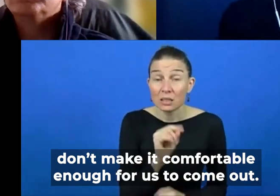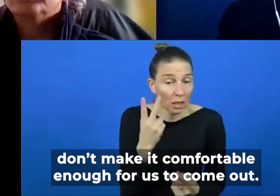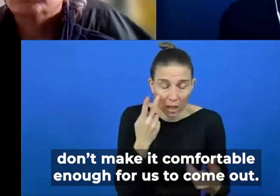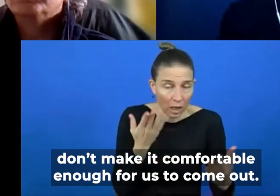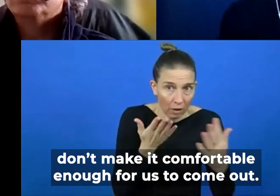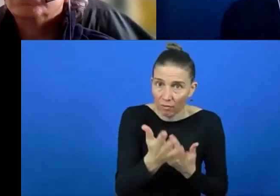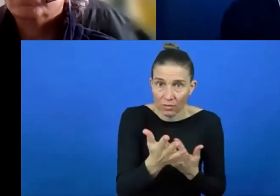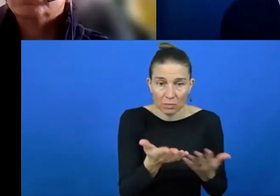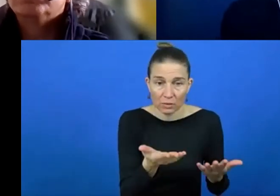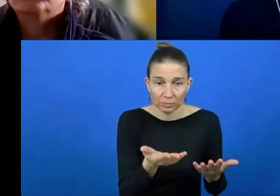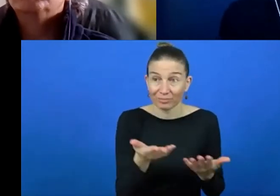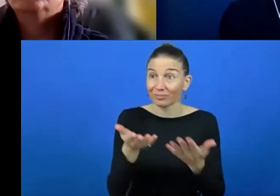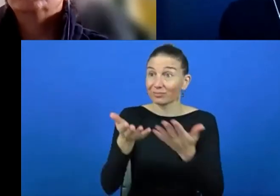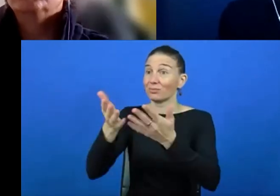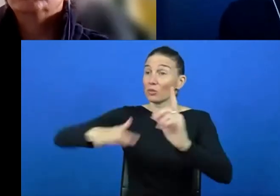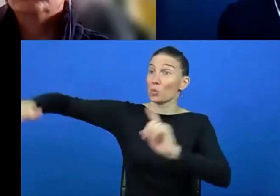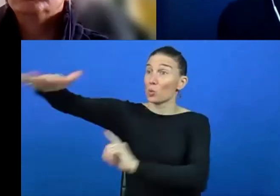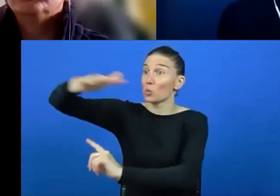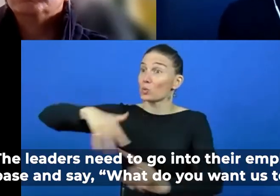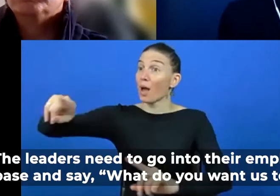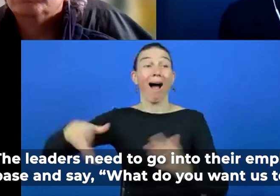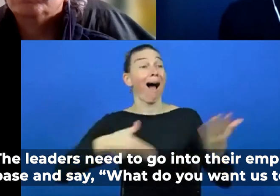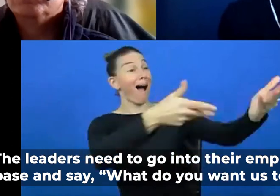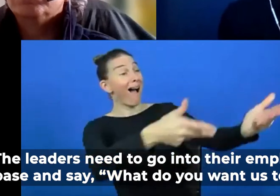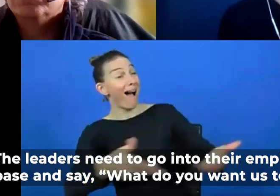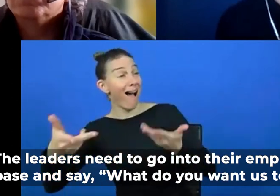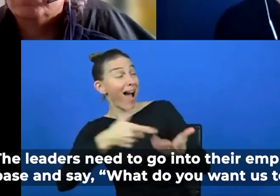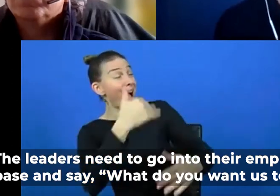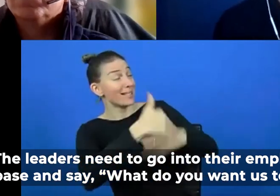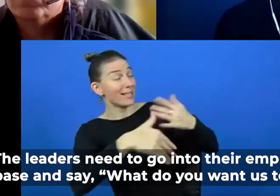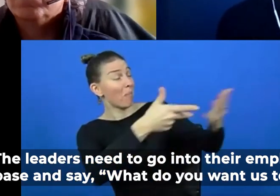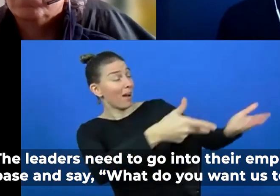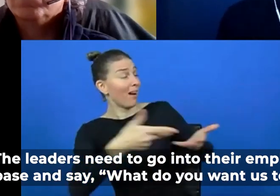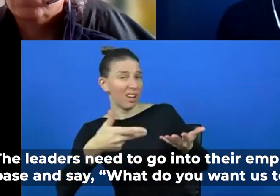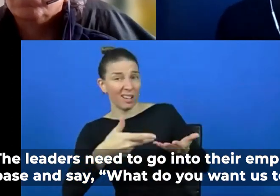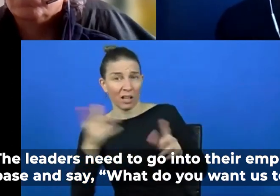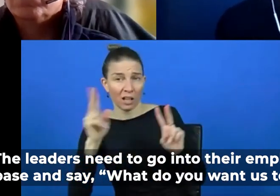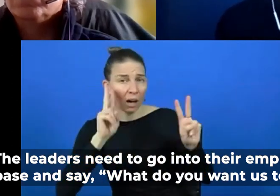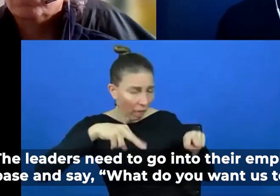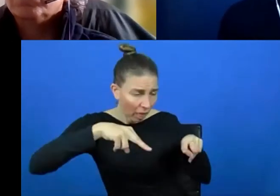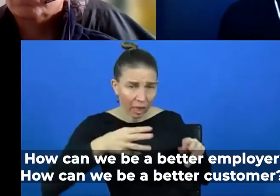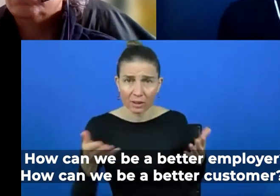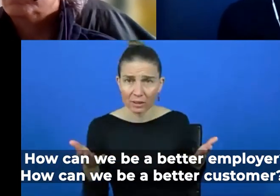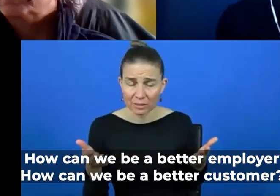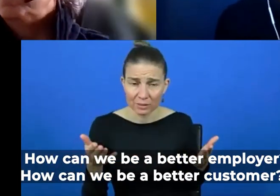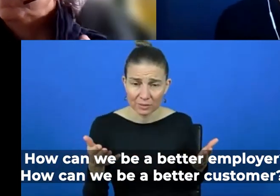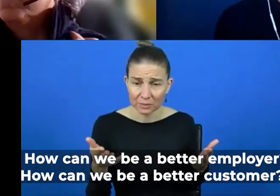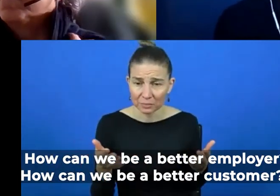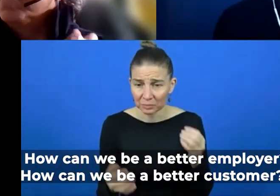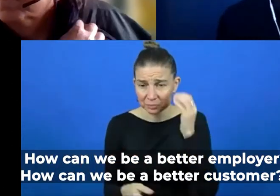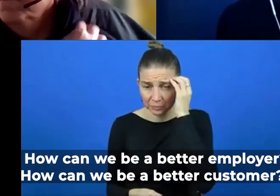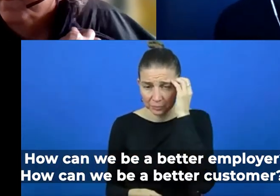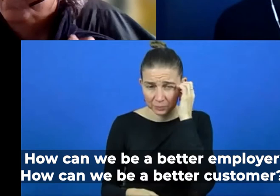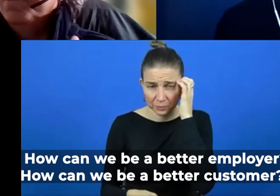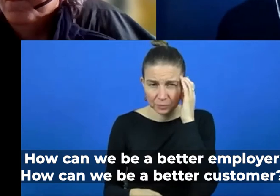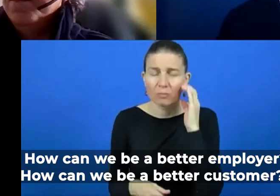comfortable enough for us to come out. So we need to, the leaders need to go into their employee base and say, what do you want us to do? How can we be a better